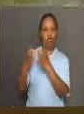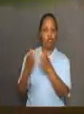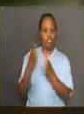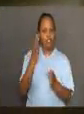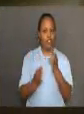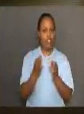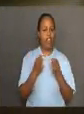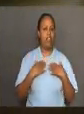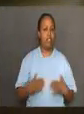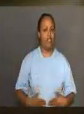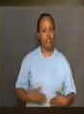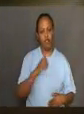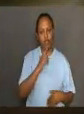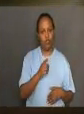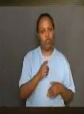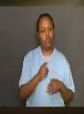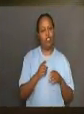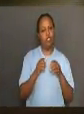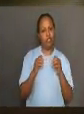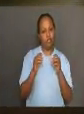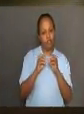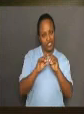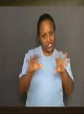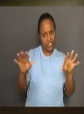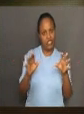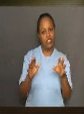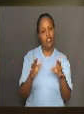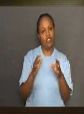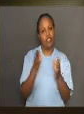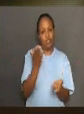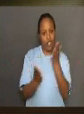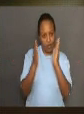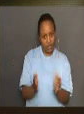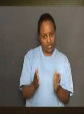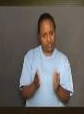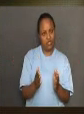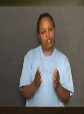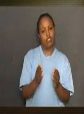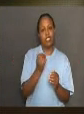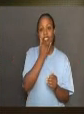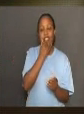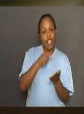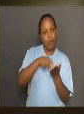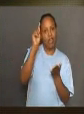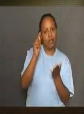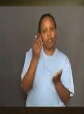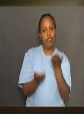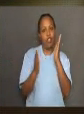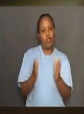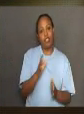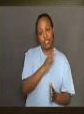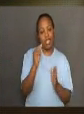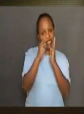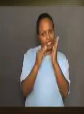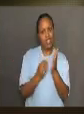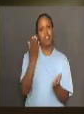justice: distributive justice, corrective justice, and procedural